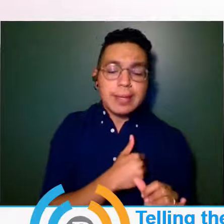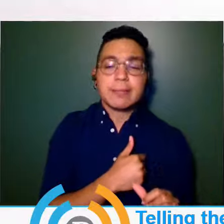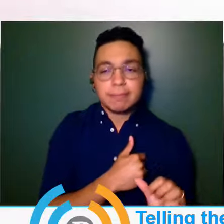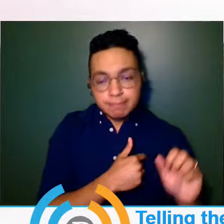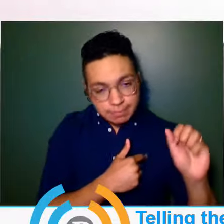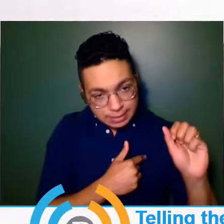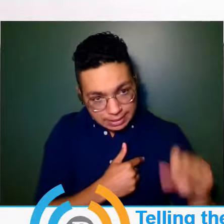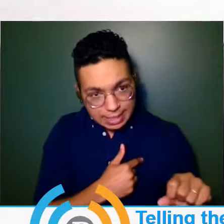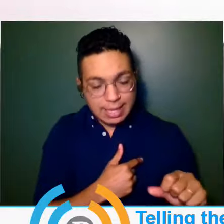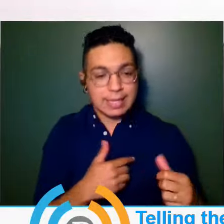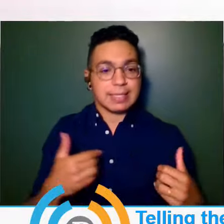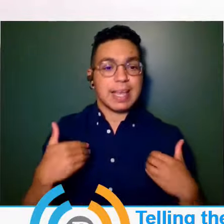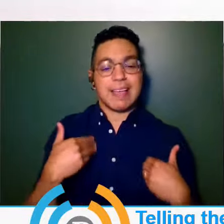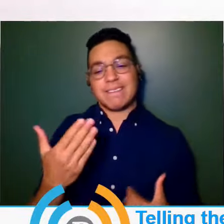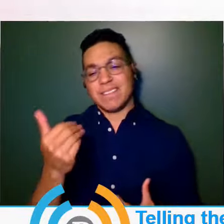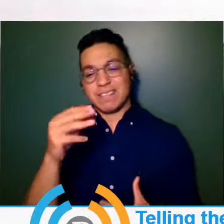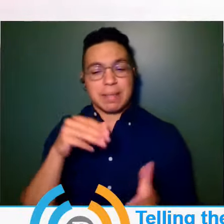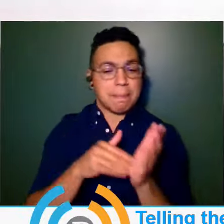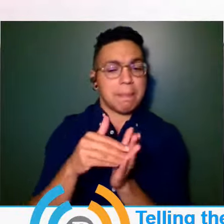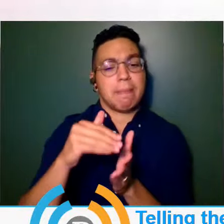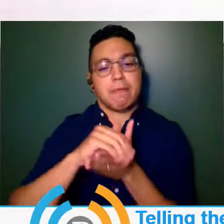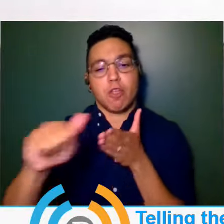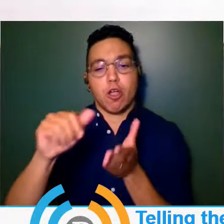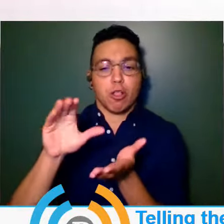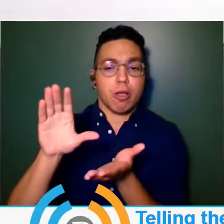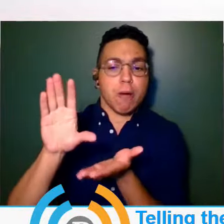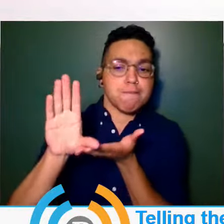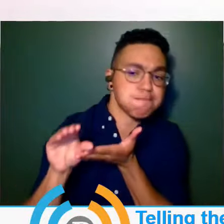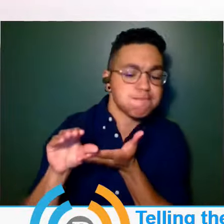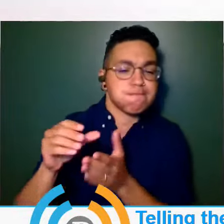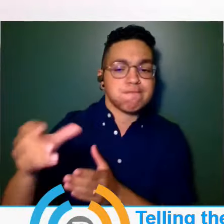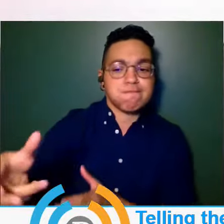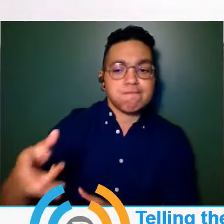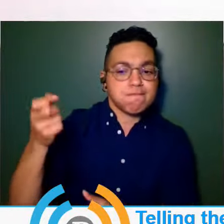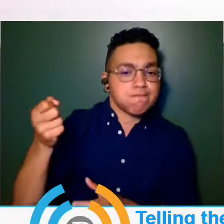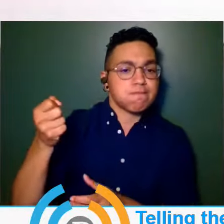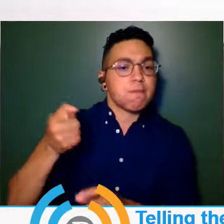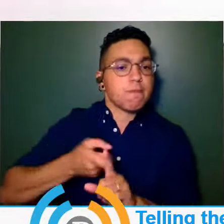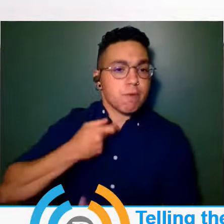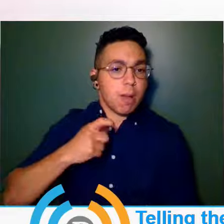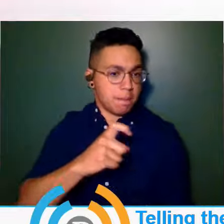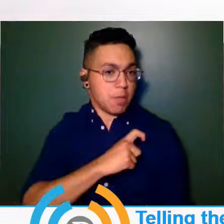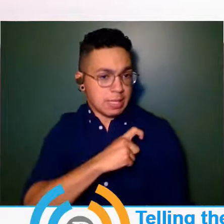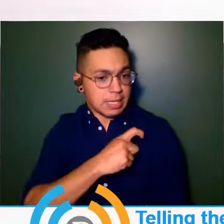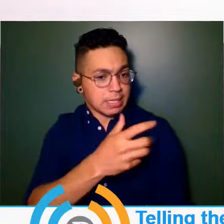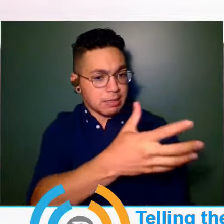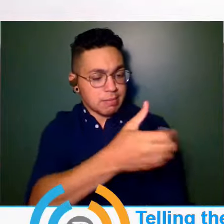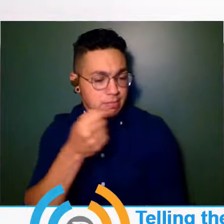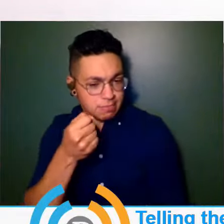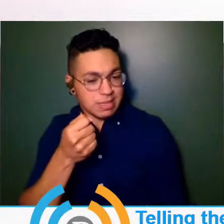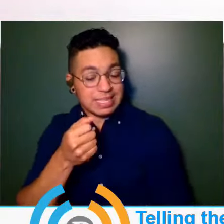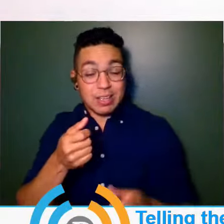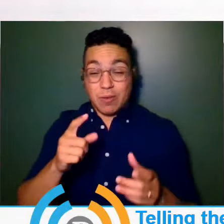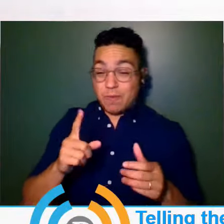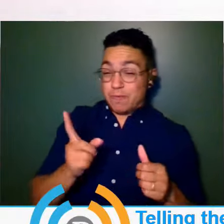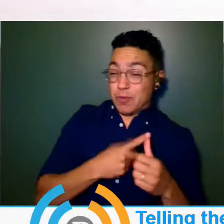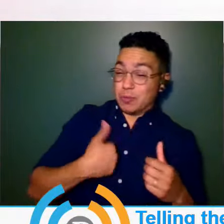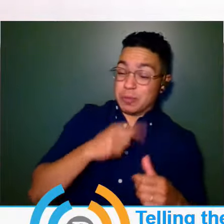a $15 million cut from the Portland Police Bureau, the original ask was for